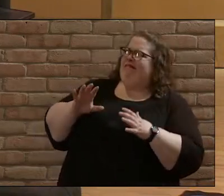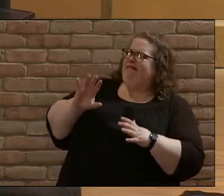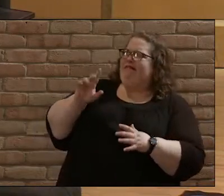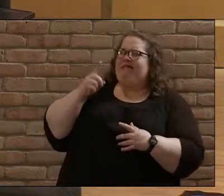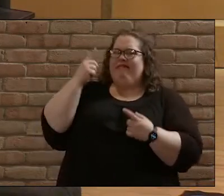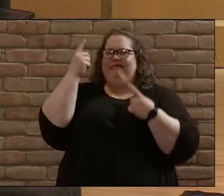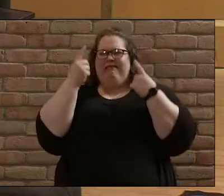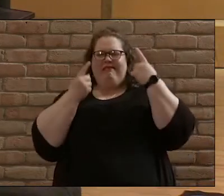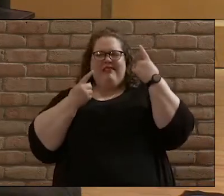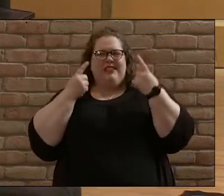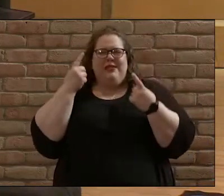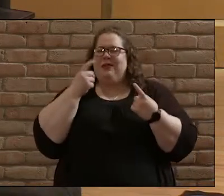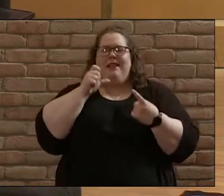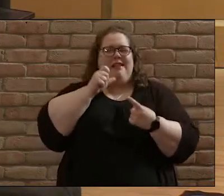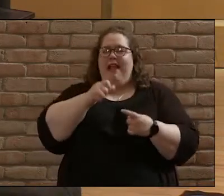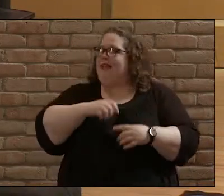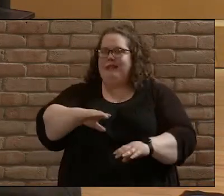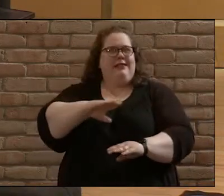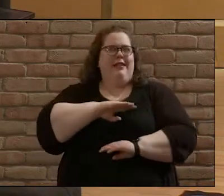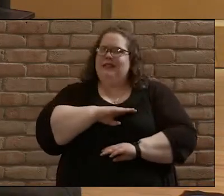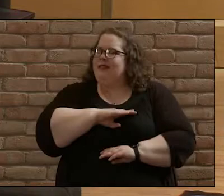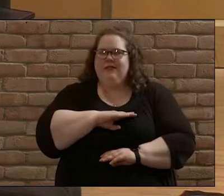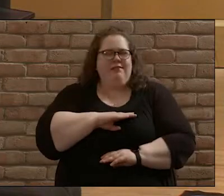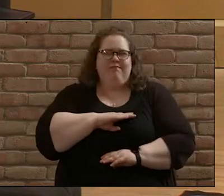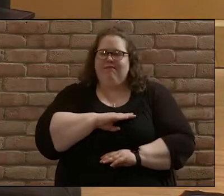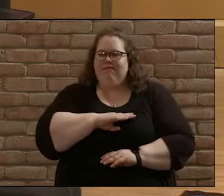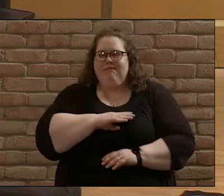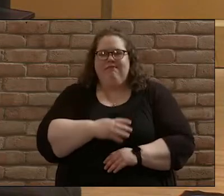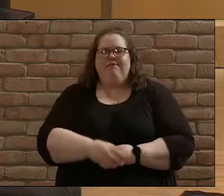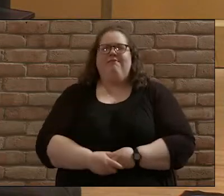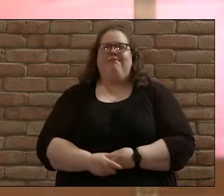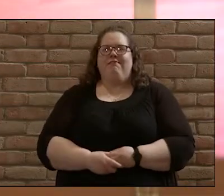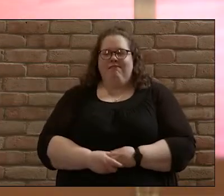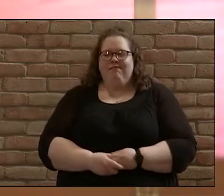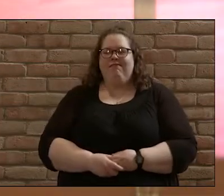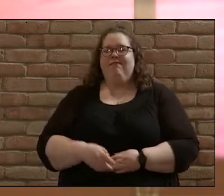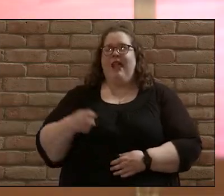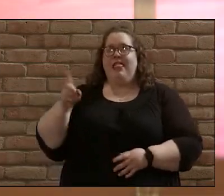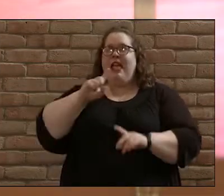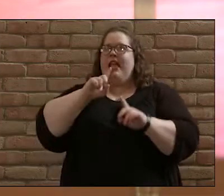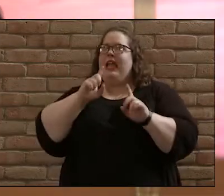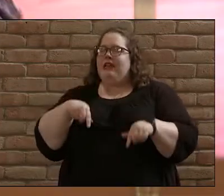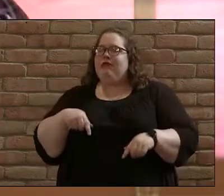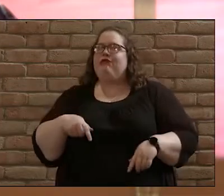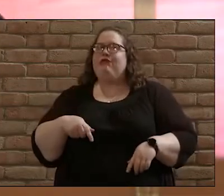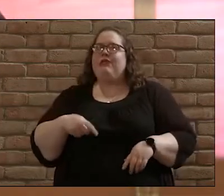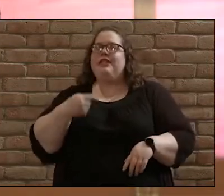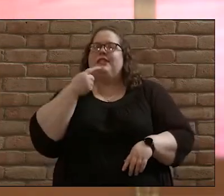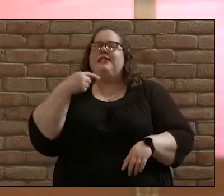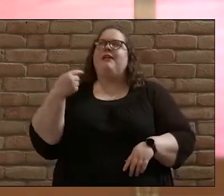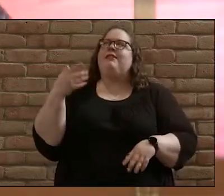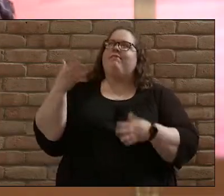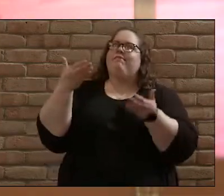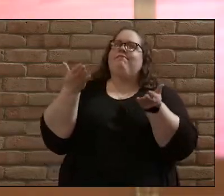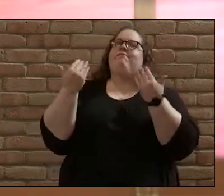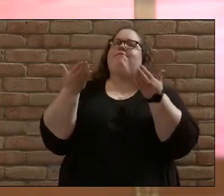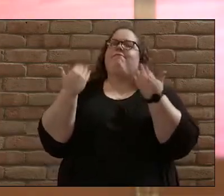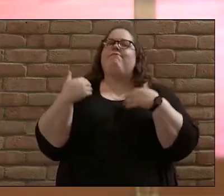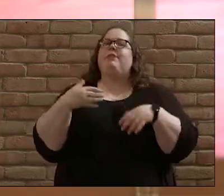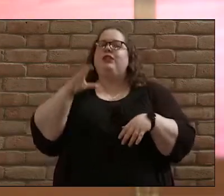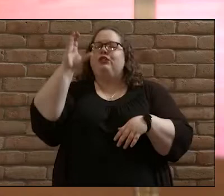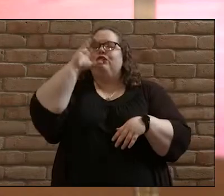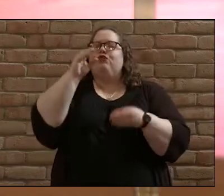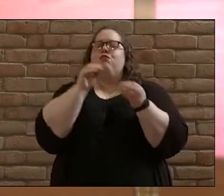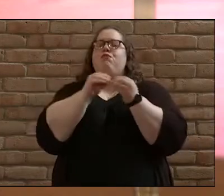and dissatisfied. It's one that calls us and beckons us to still look for something even